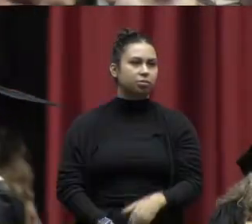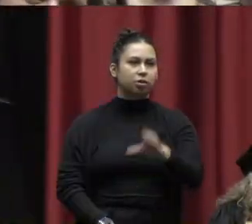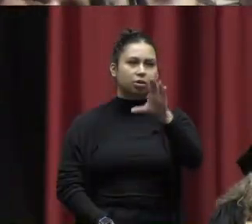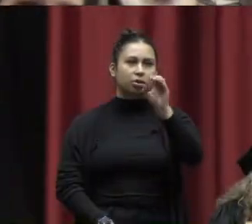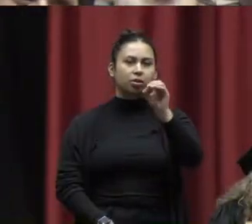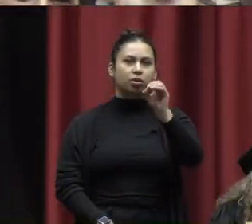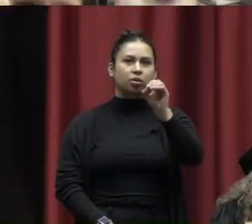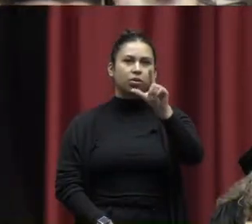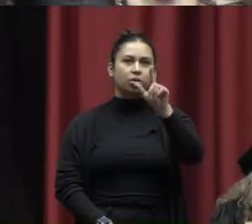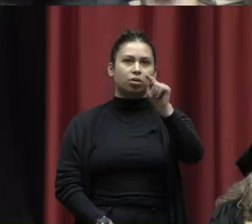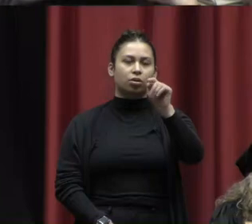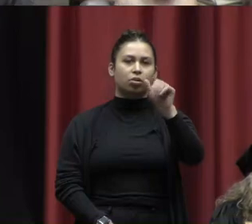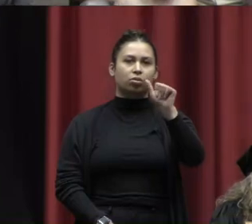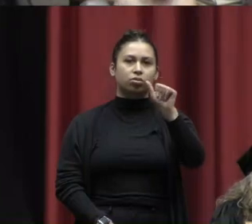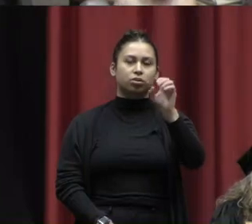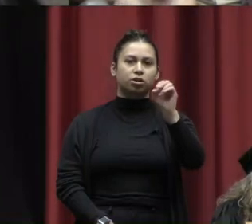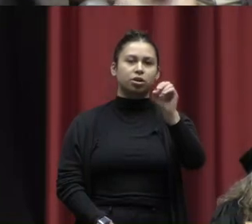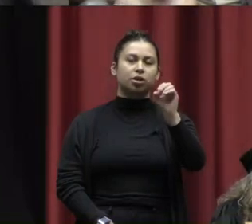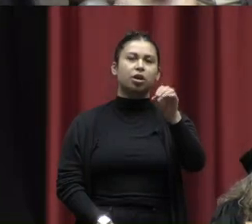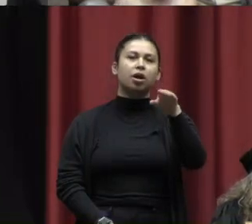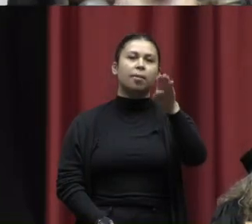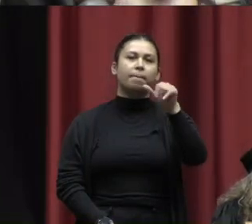Colton Baca.